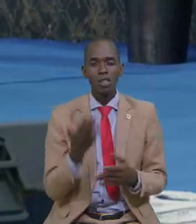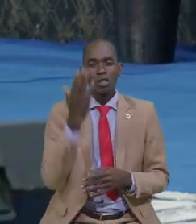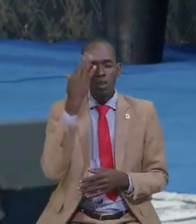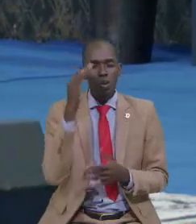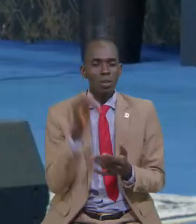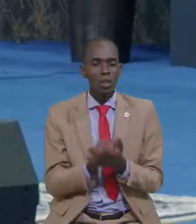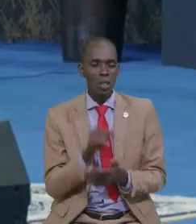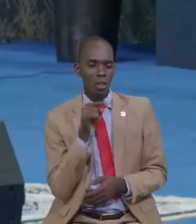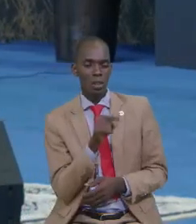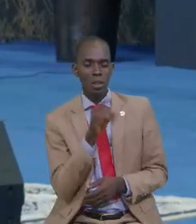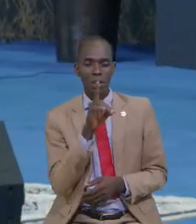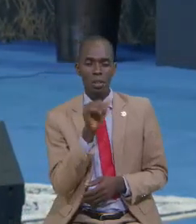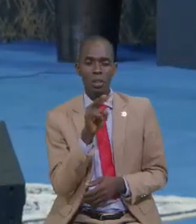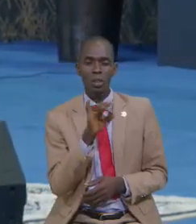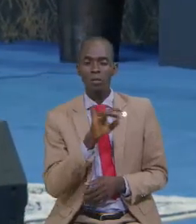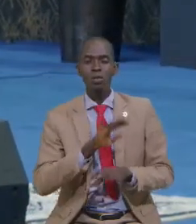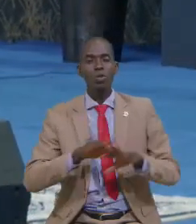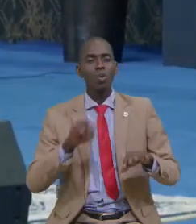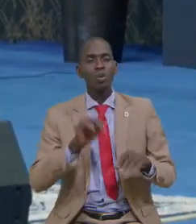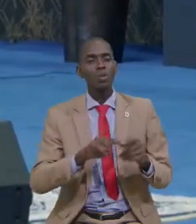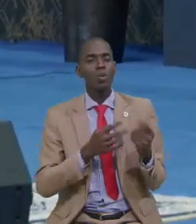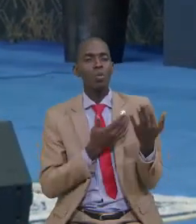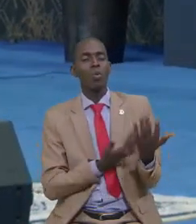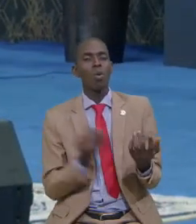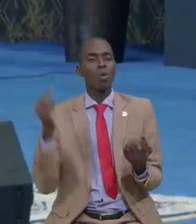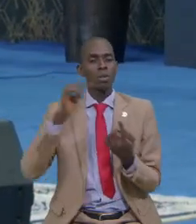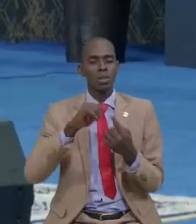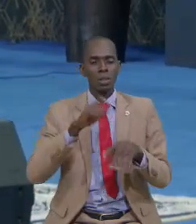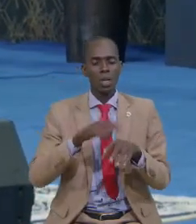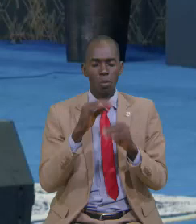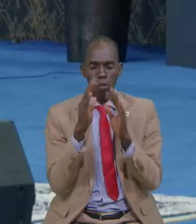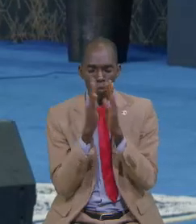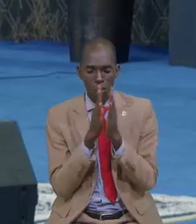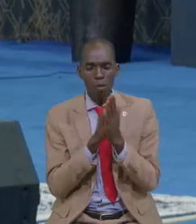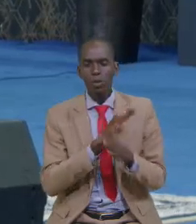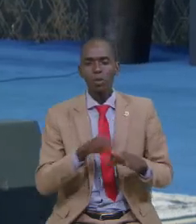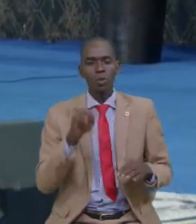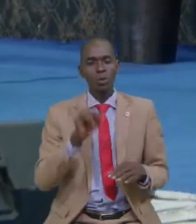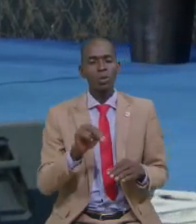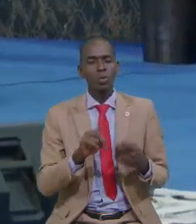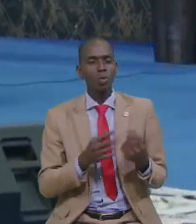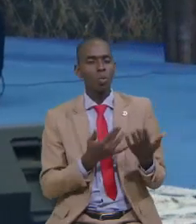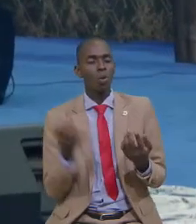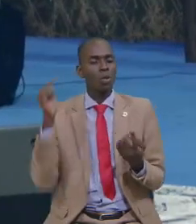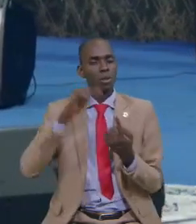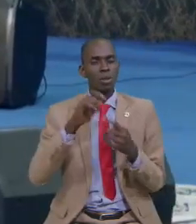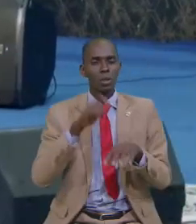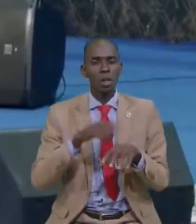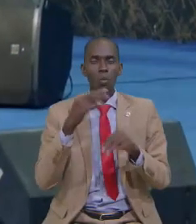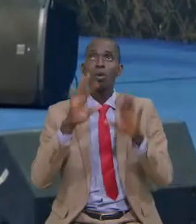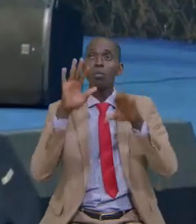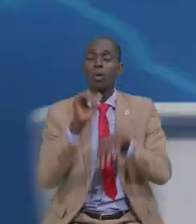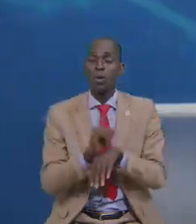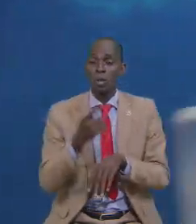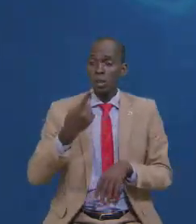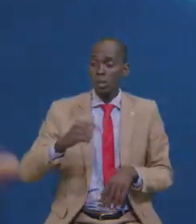wait until the time of the prayer, until the time of the miracle. The Jericho walls are still there.